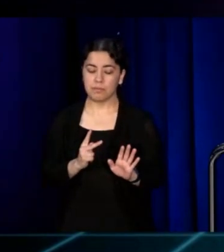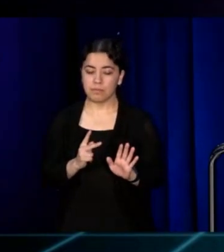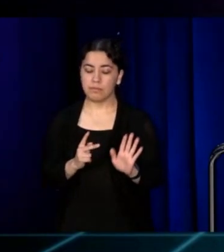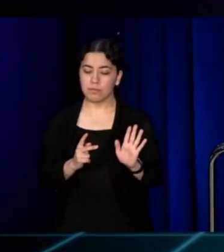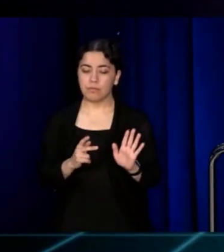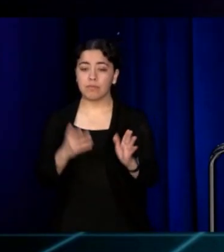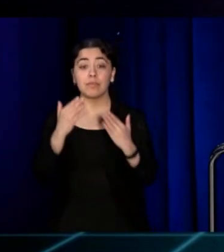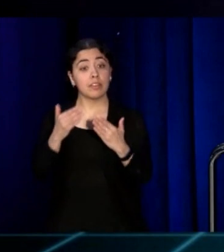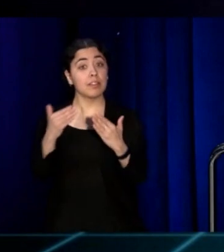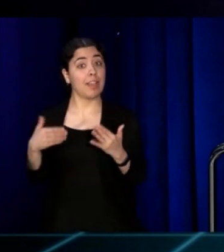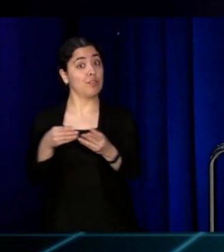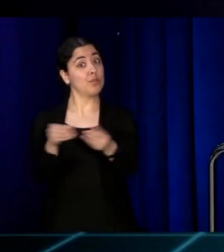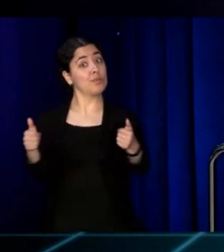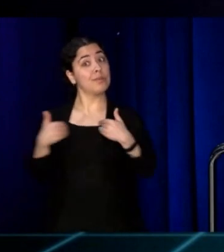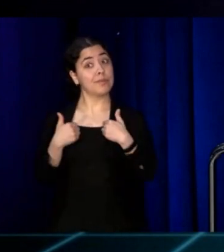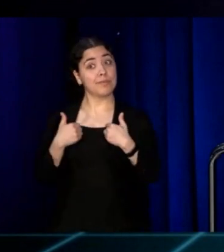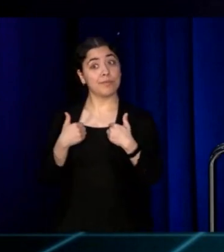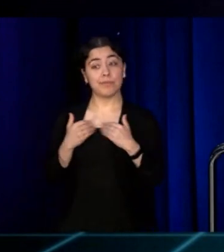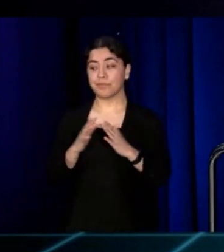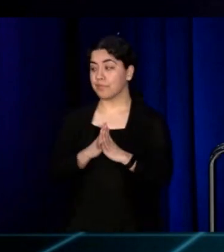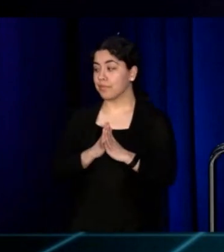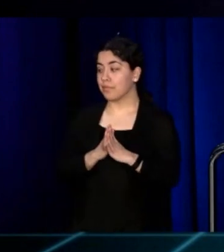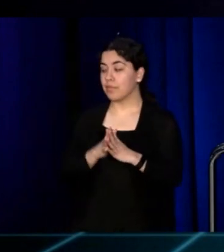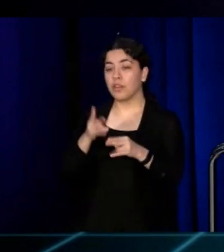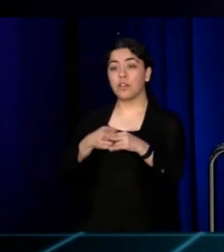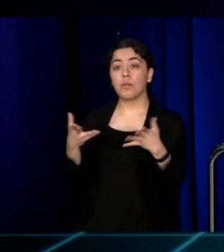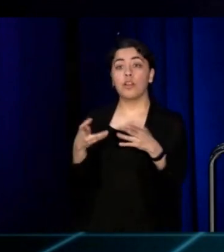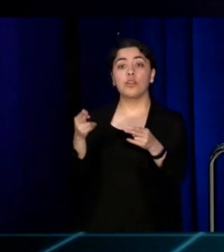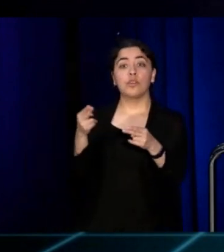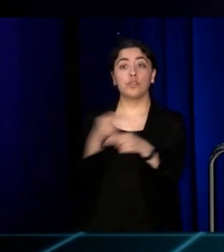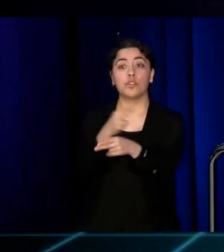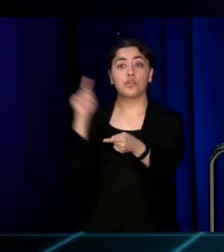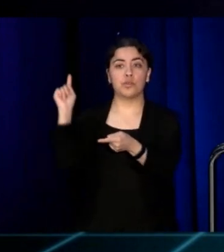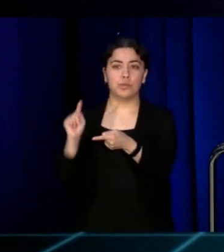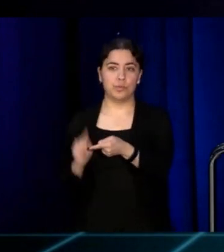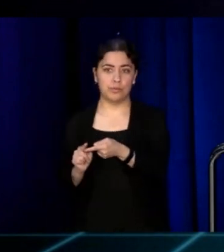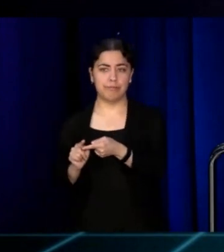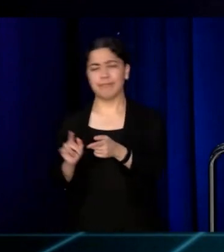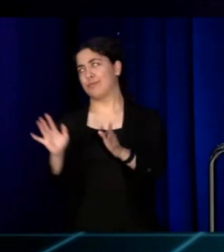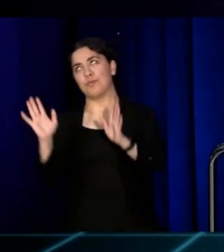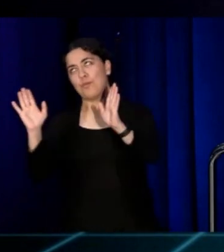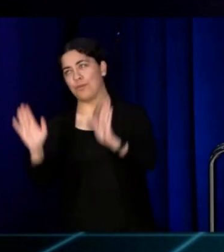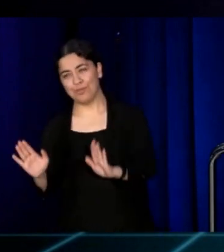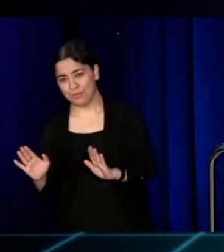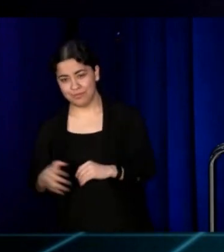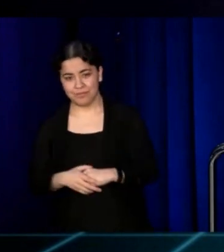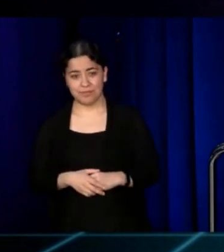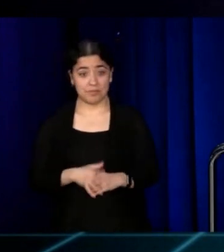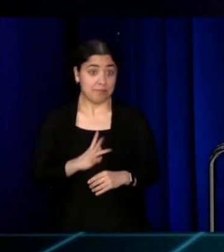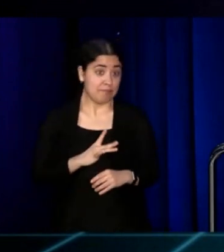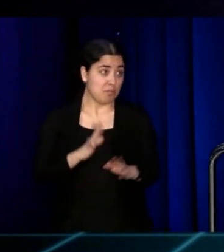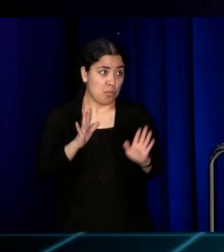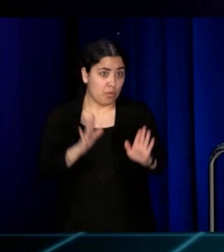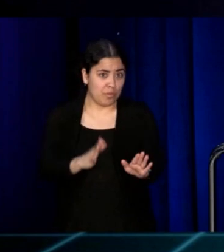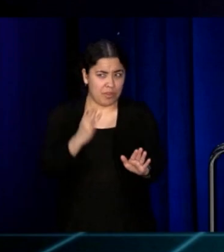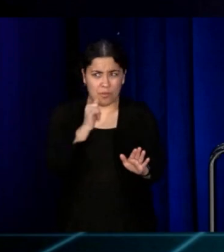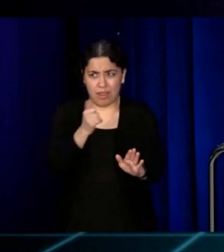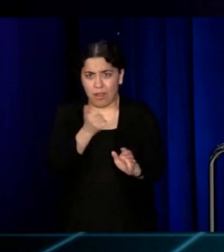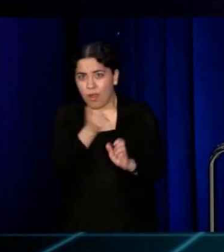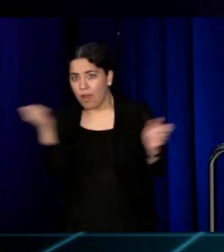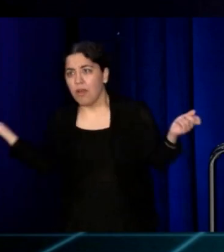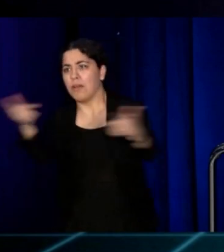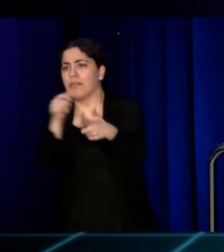Thankfully, we have a solution, okay? It's called useReducer. It's wonderful. Okay, well, if that's wonderful, why doesn't everyone use